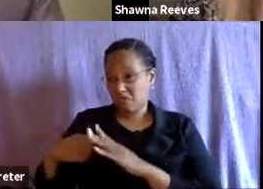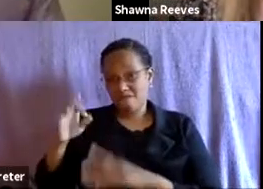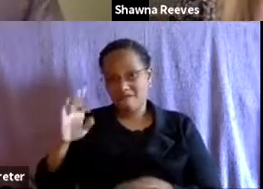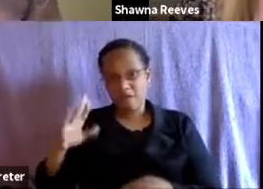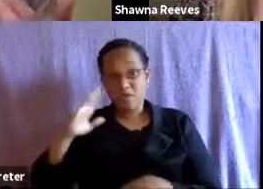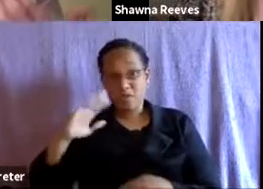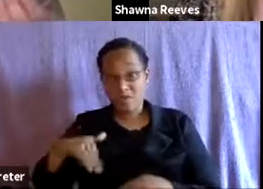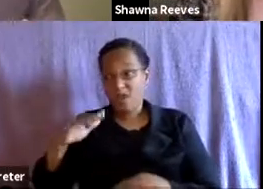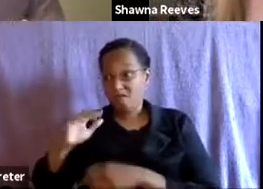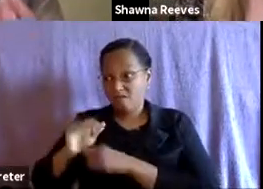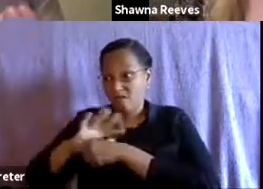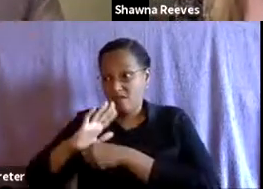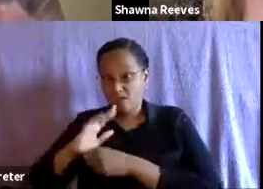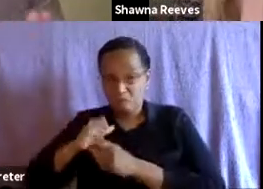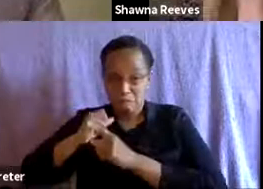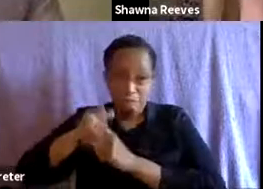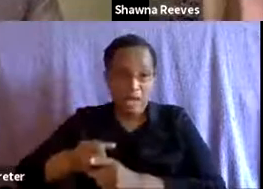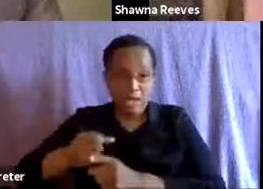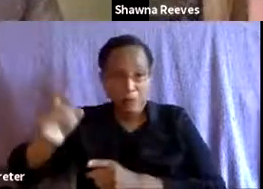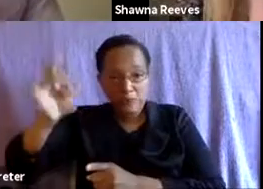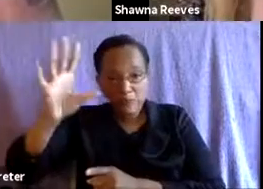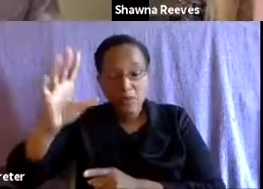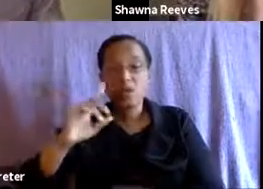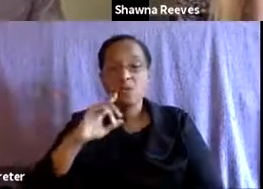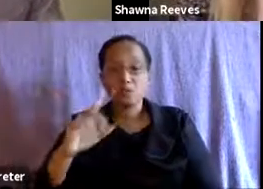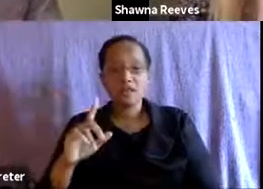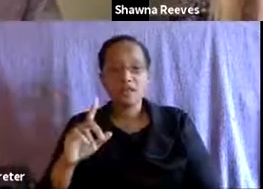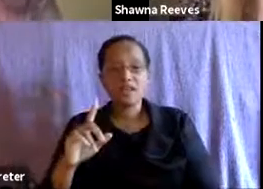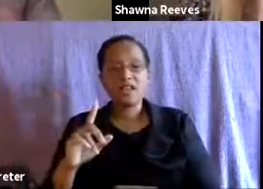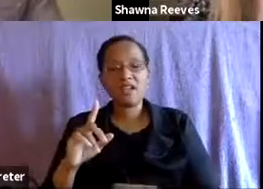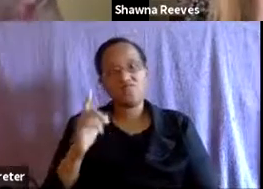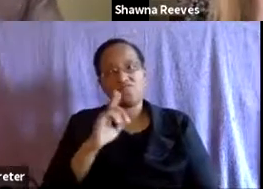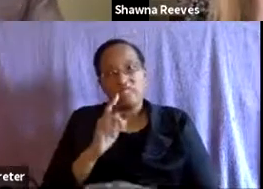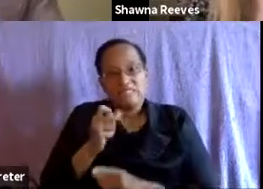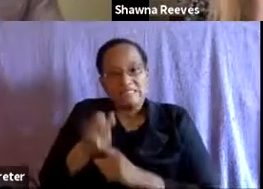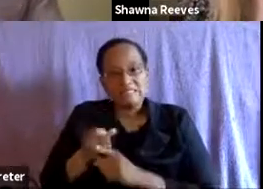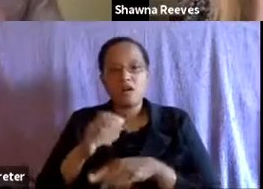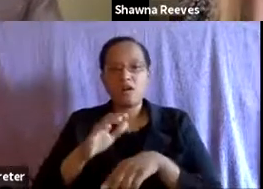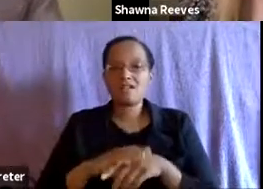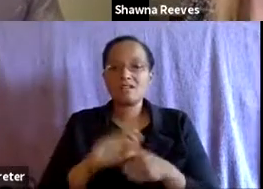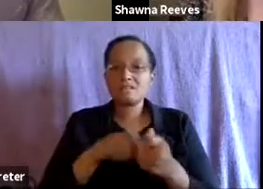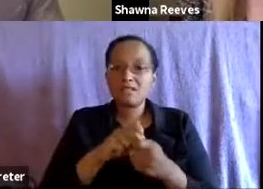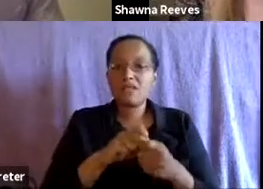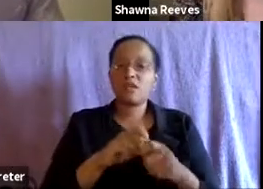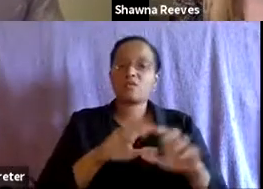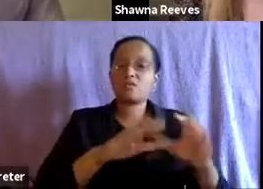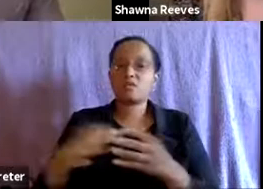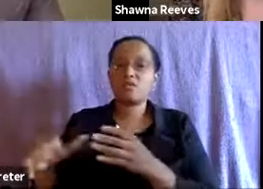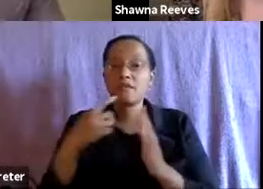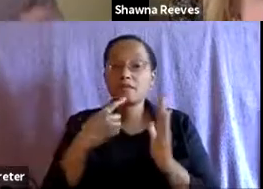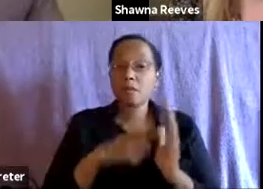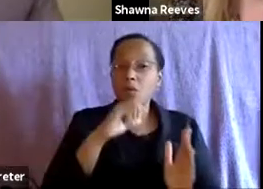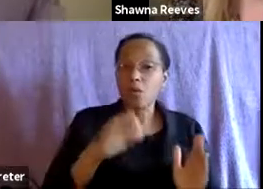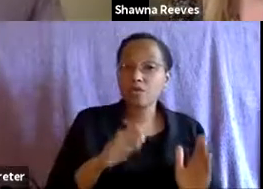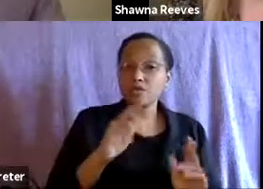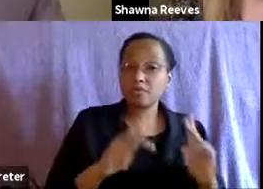made COVID so terrible, even as far back as February, we knew it was going to have